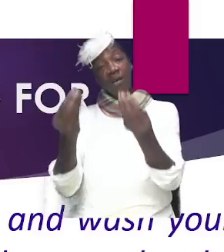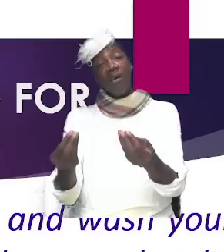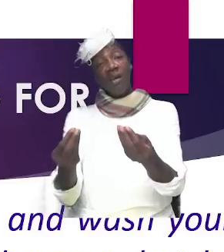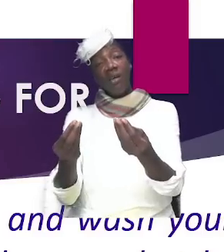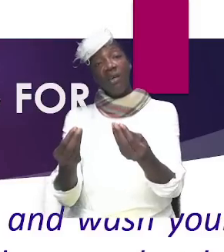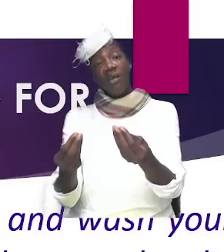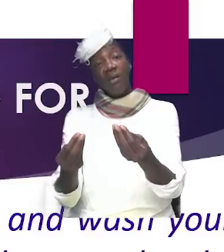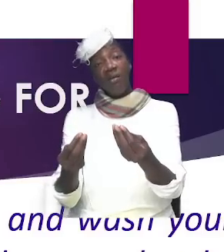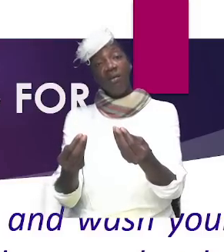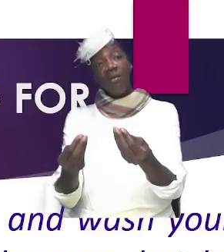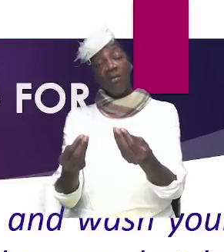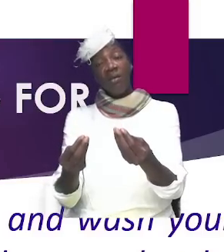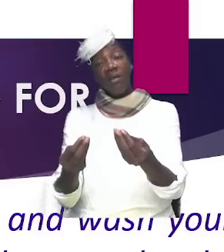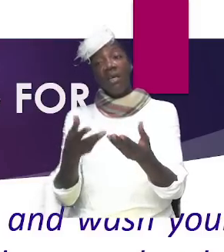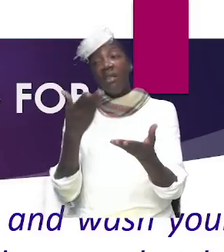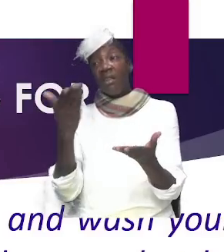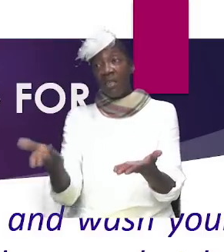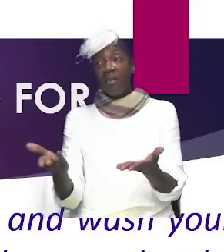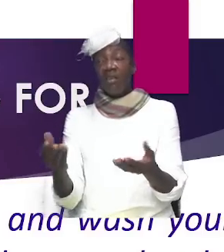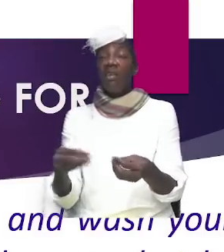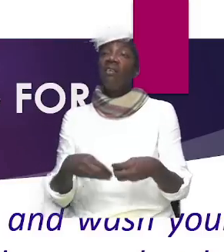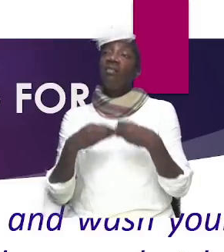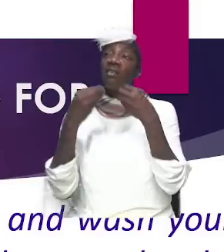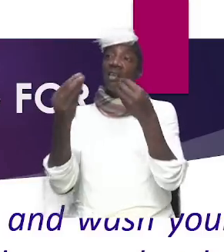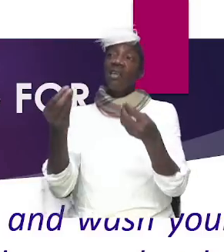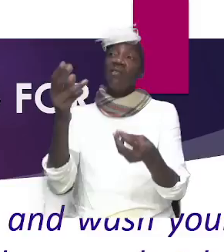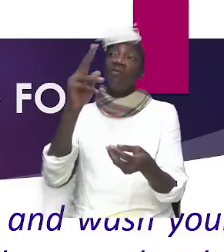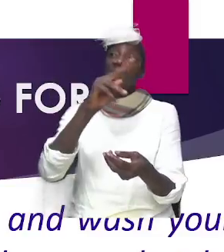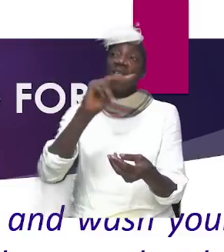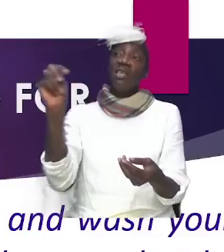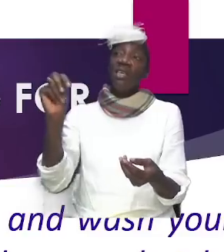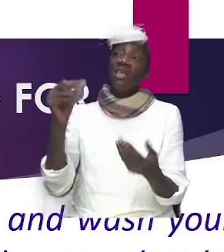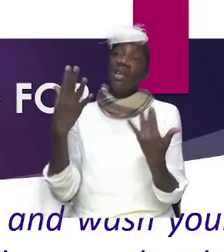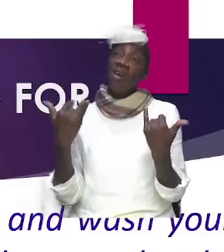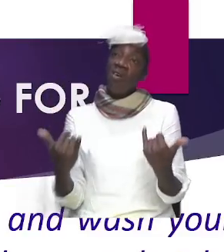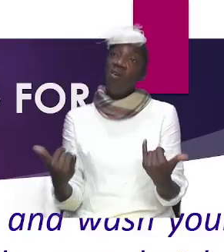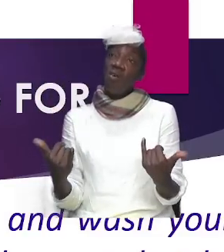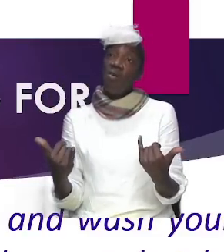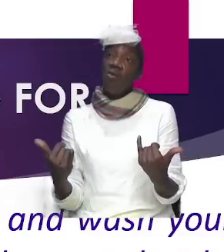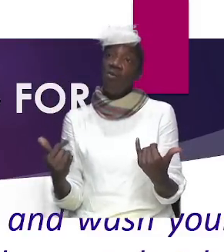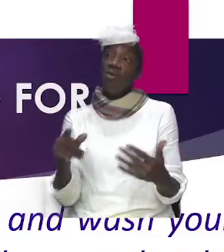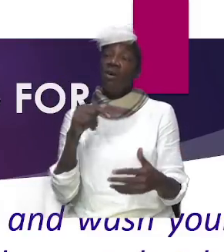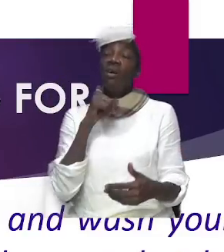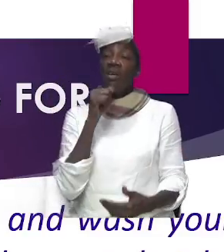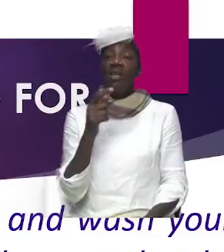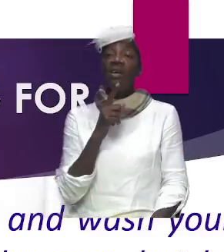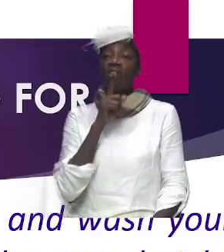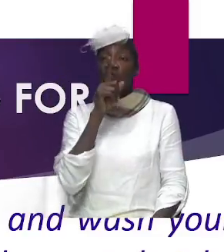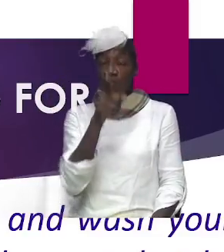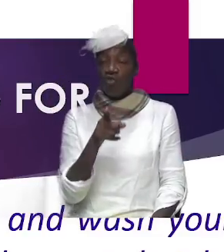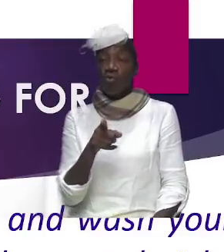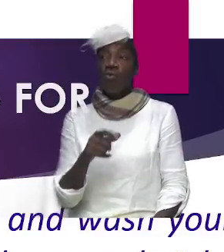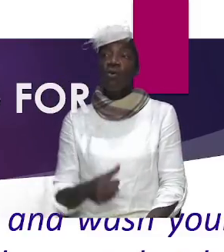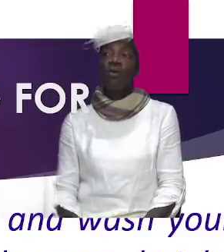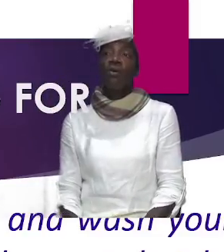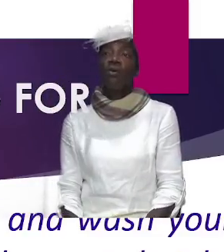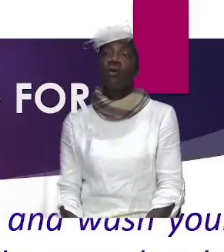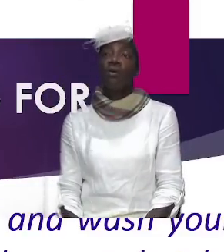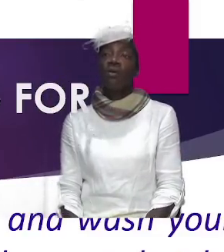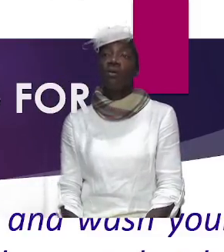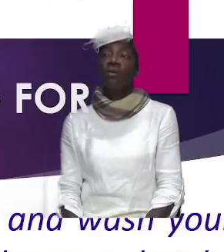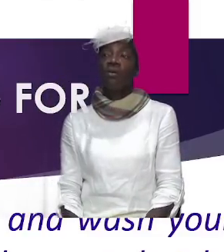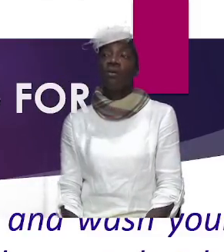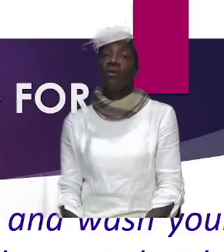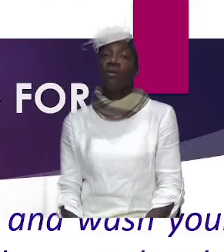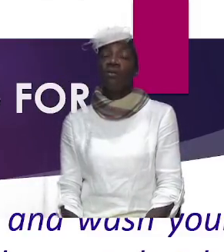was a requirement to give to the needy. How do we give? If we're not sure what to do, it of course is something we're going to be